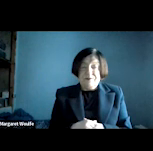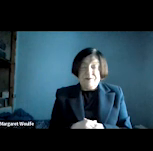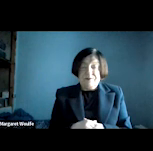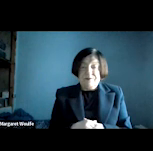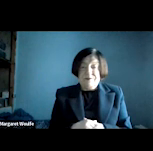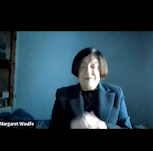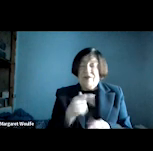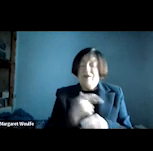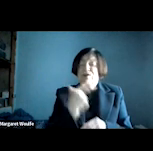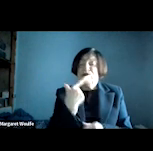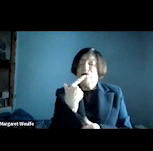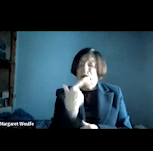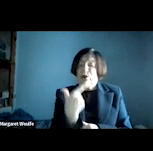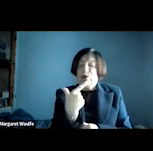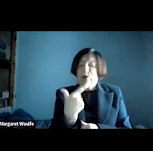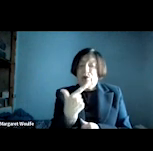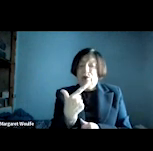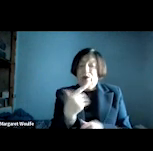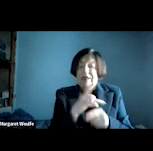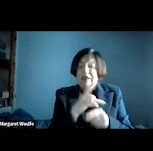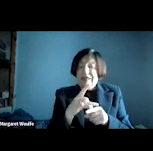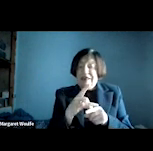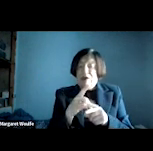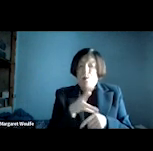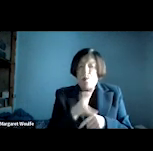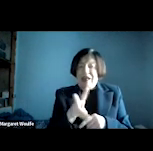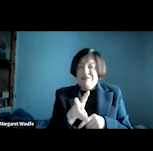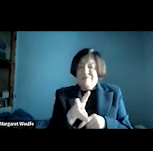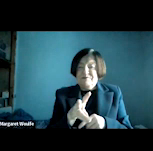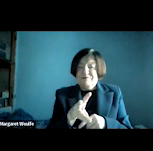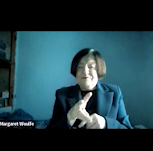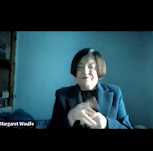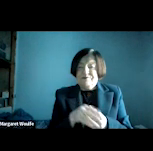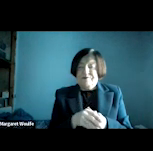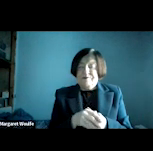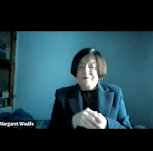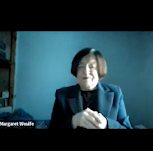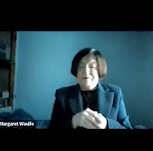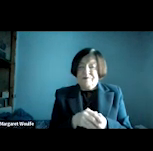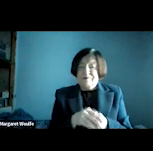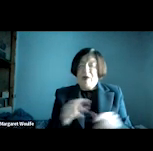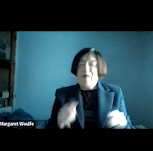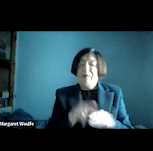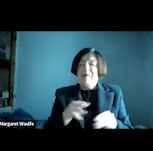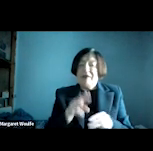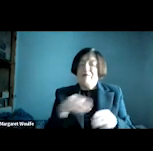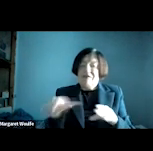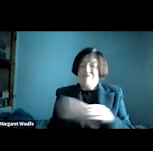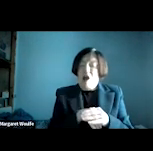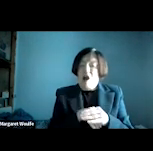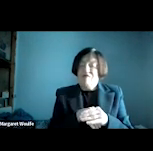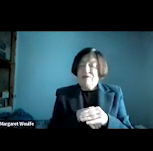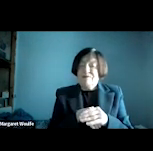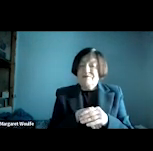So there's two kind of main ways, in many ways, that that people can get involved